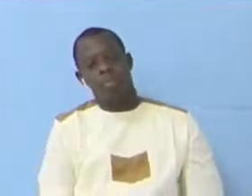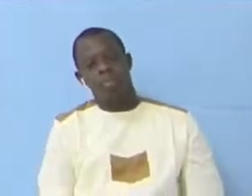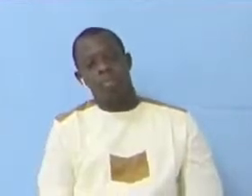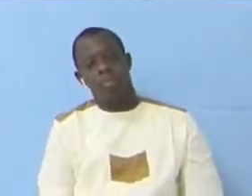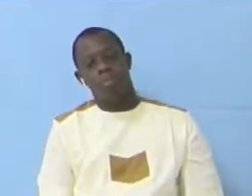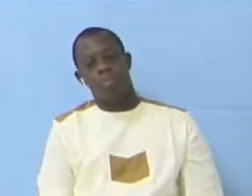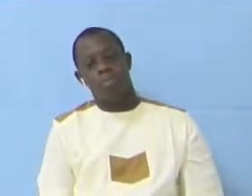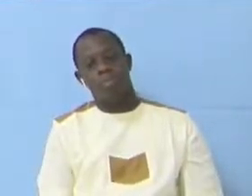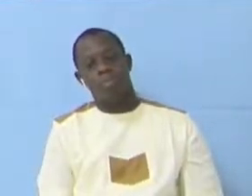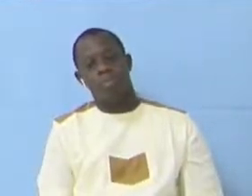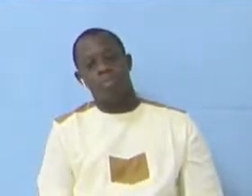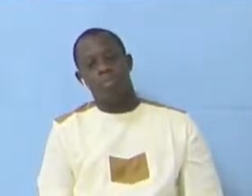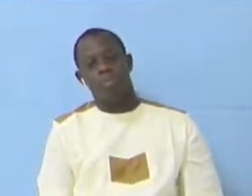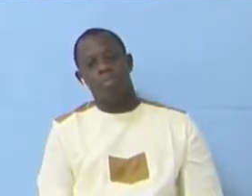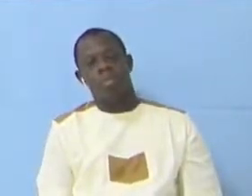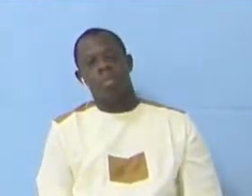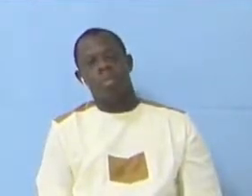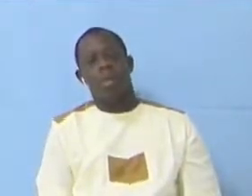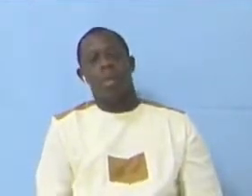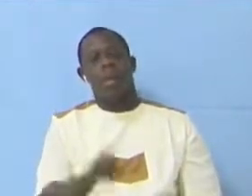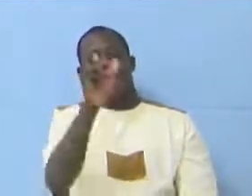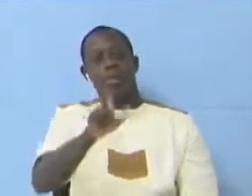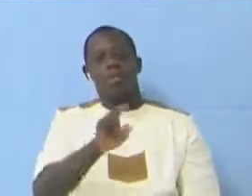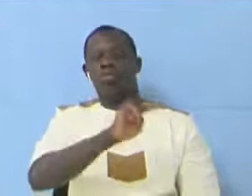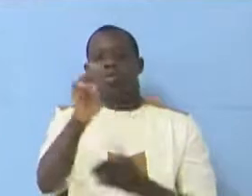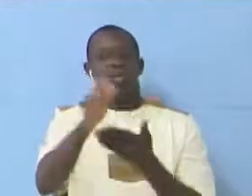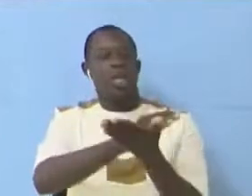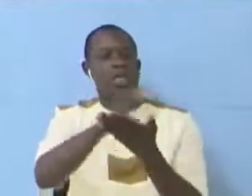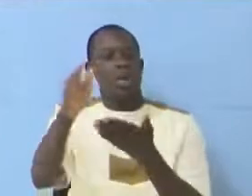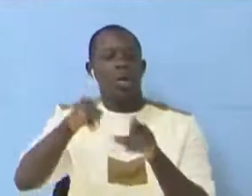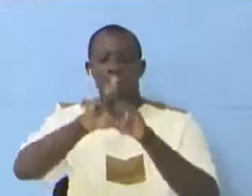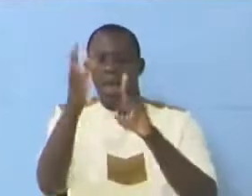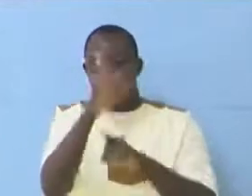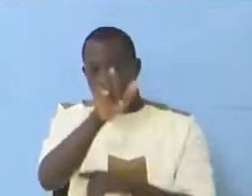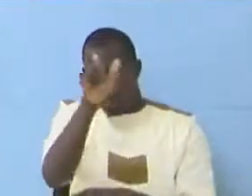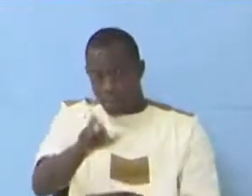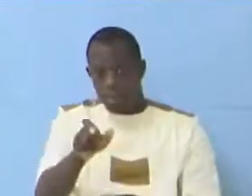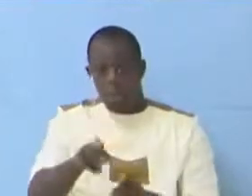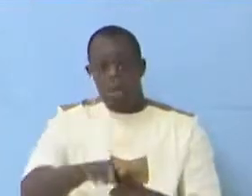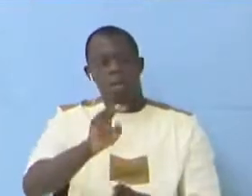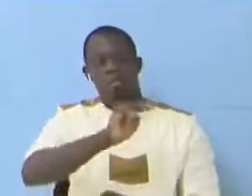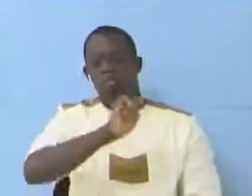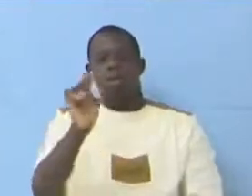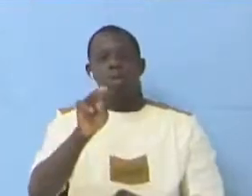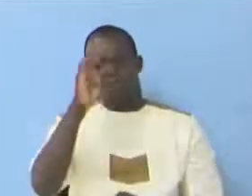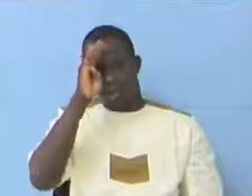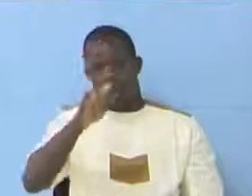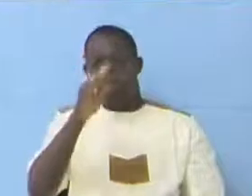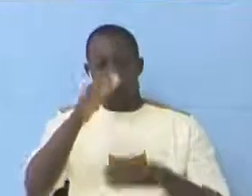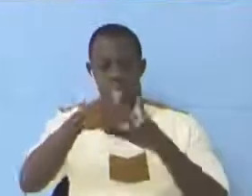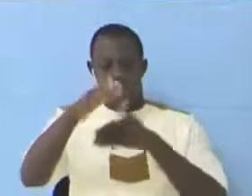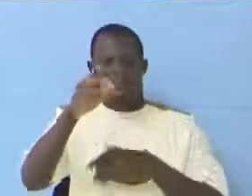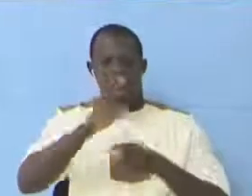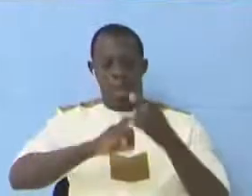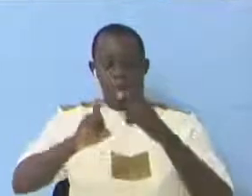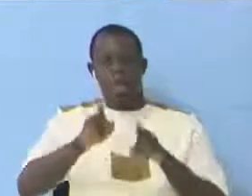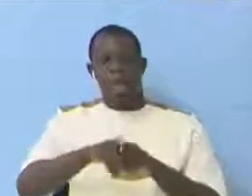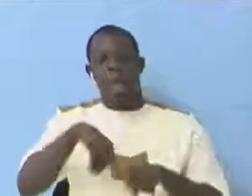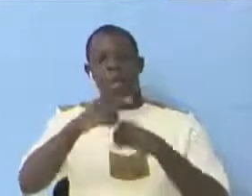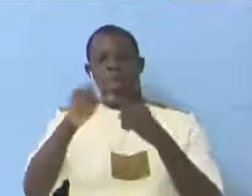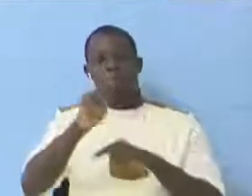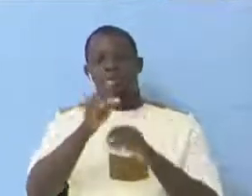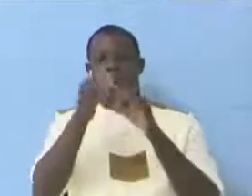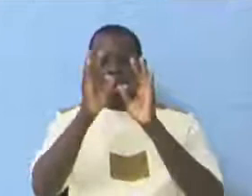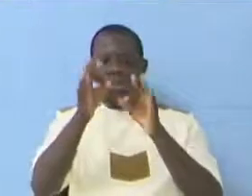doesn't even... And that individual did not share it with anyone? No, definitely no. Thank you very much again for your testimony and